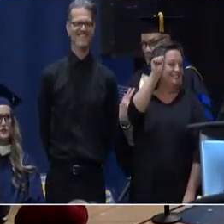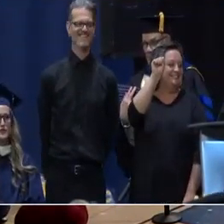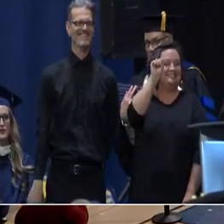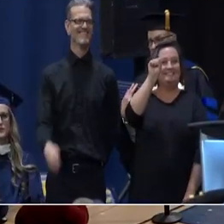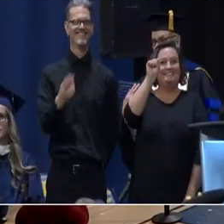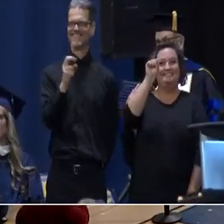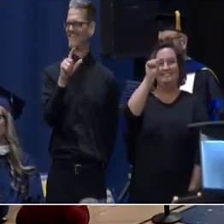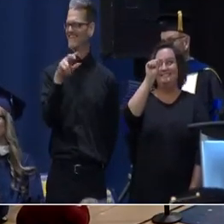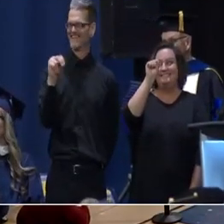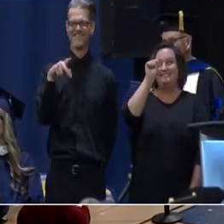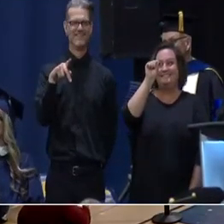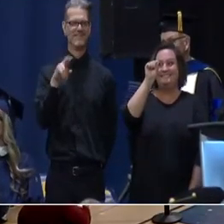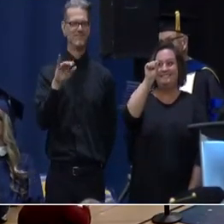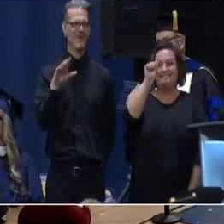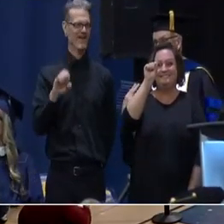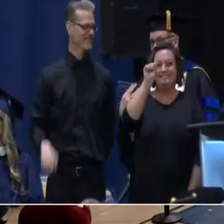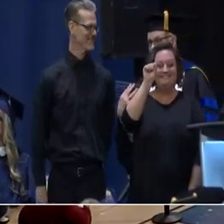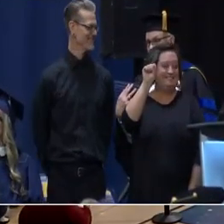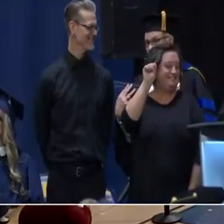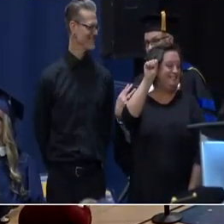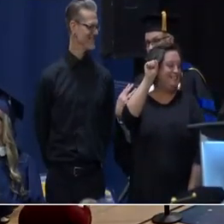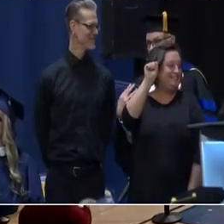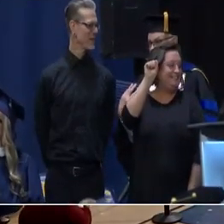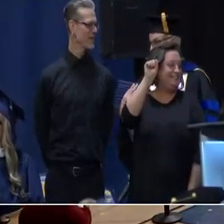Ellen Price Olivson.